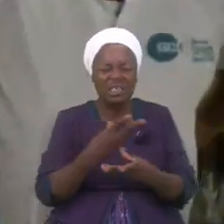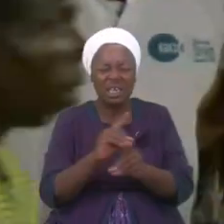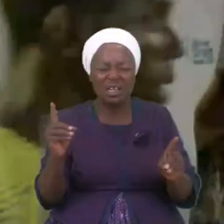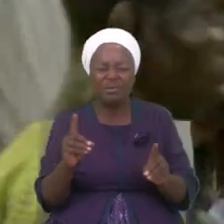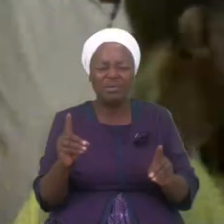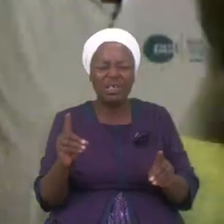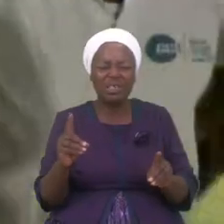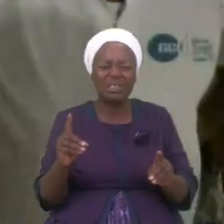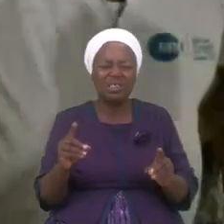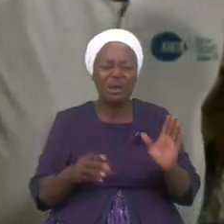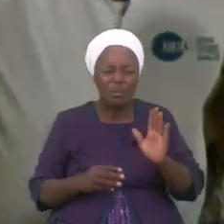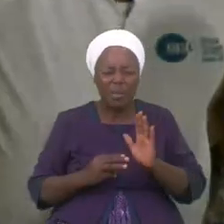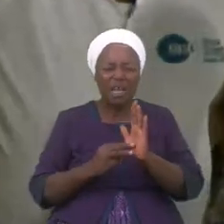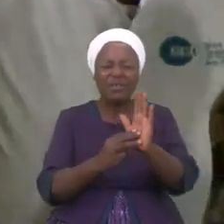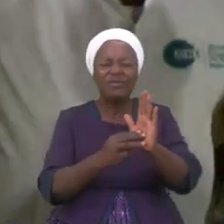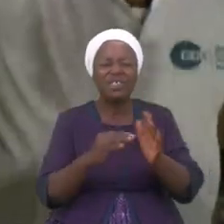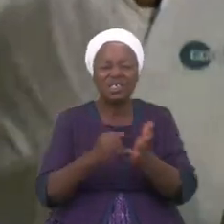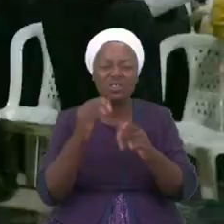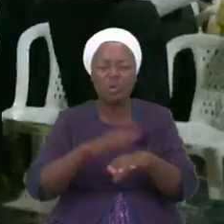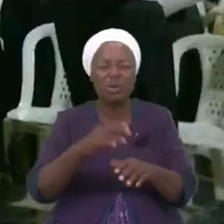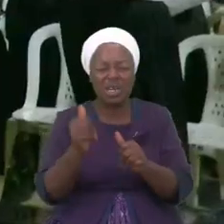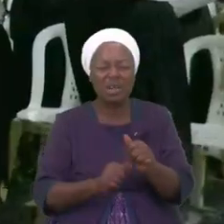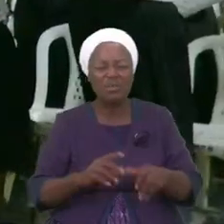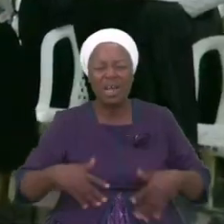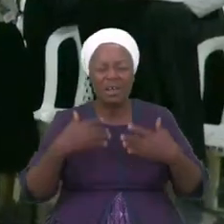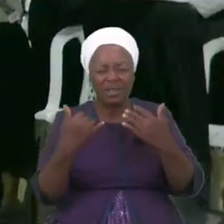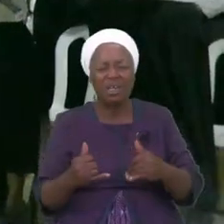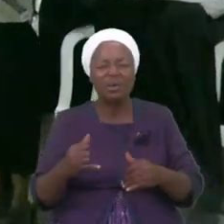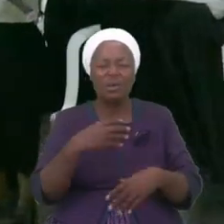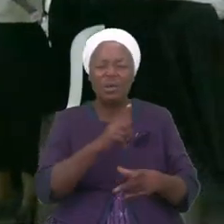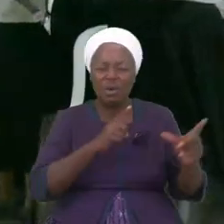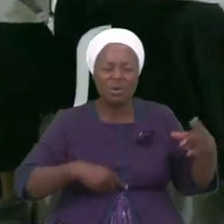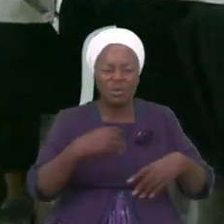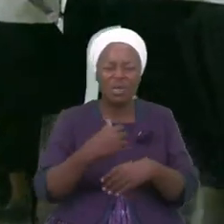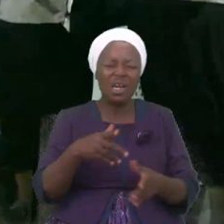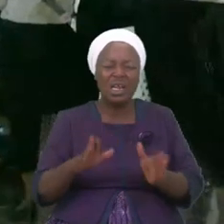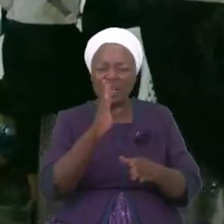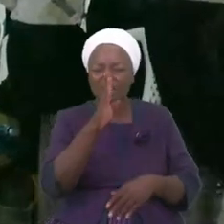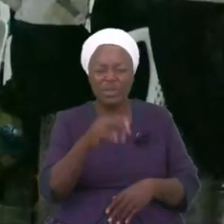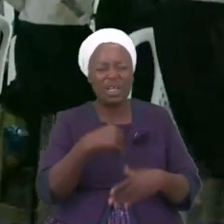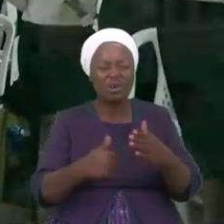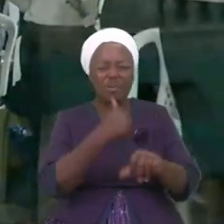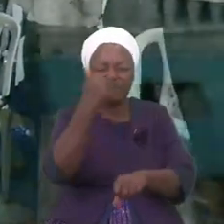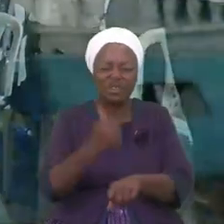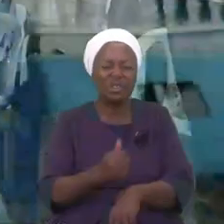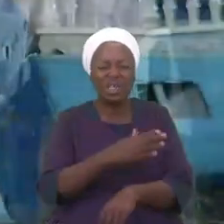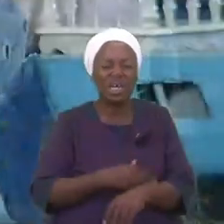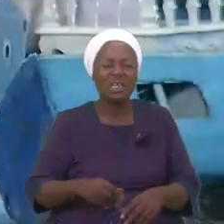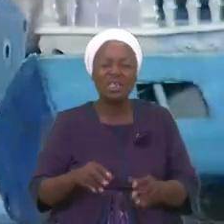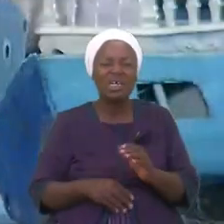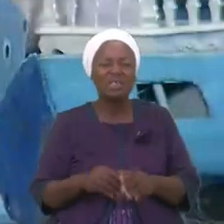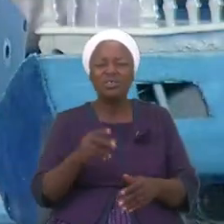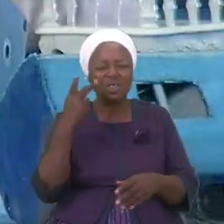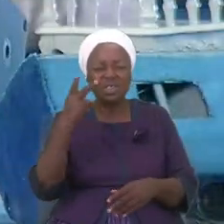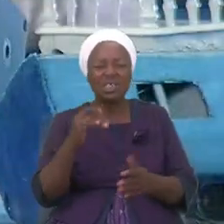deliverance manifested upon every life right now. Lord, let there be confirmation, demonstration in every life right